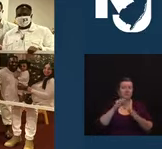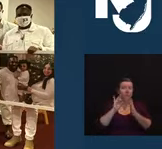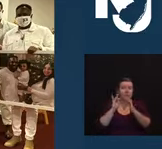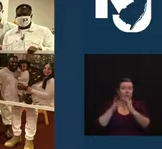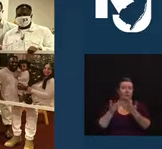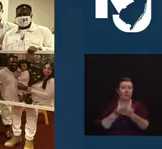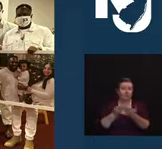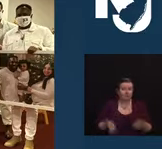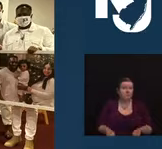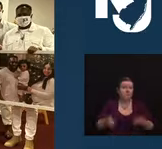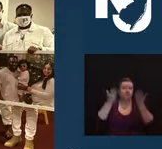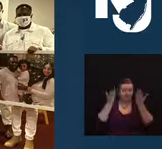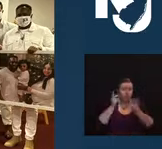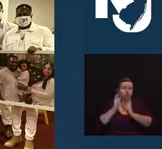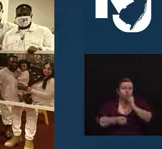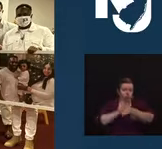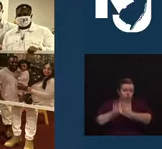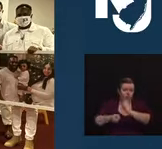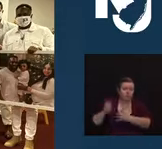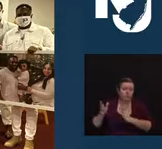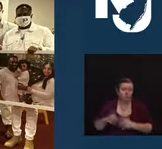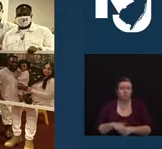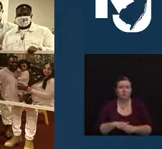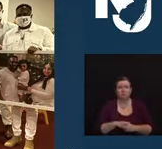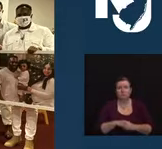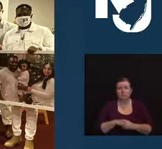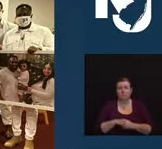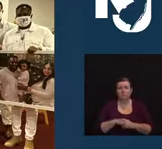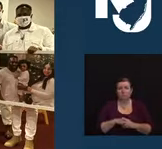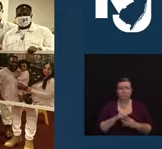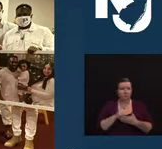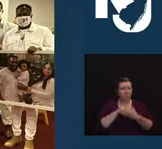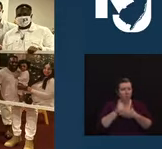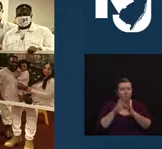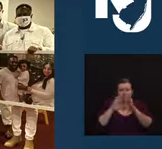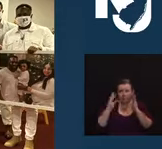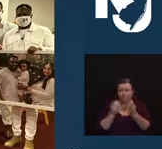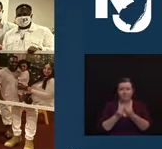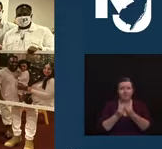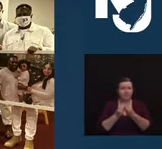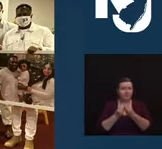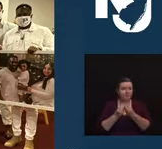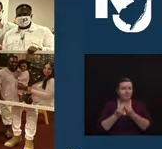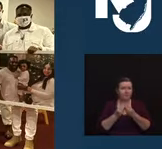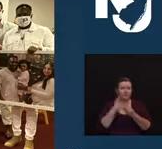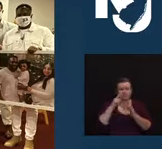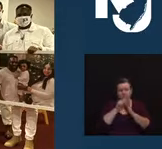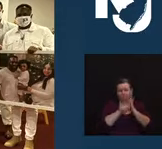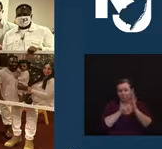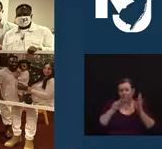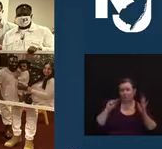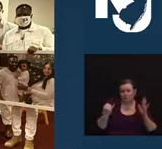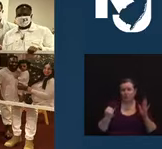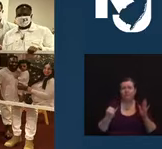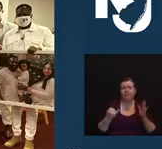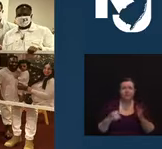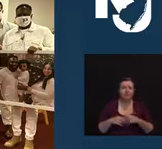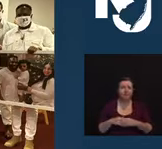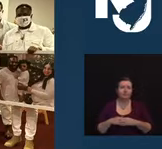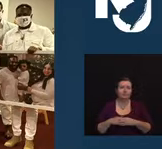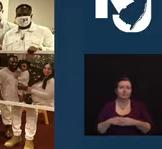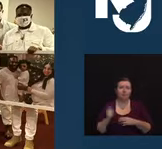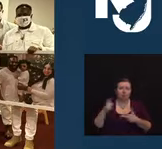doing the world and our state a great deal of good, never mind for their family. So while every life we memorialize is hard,